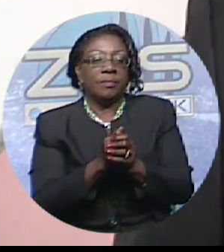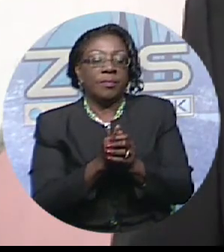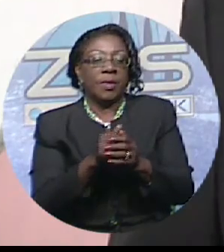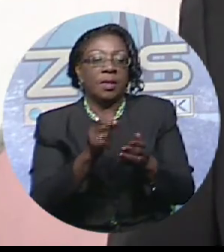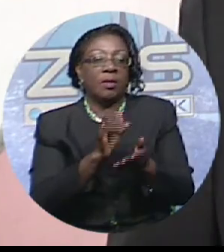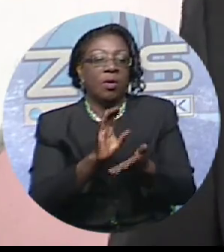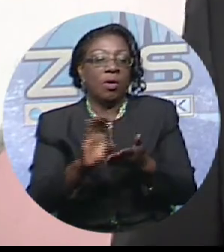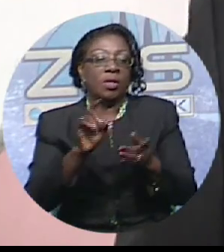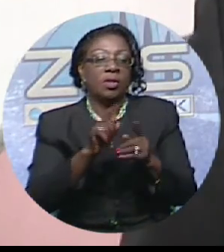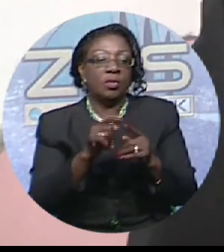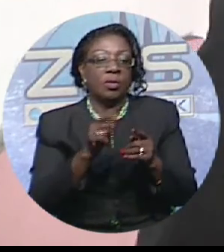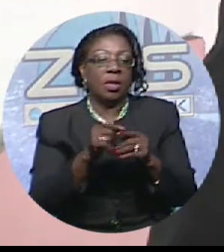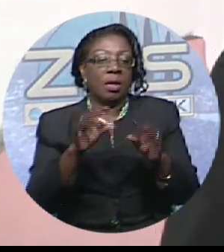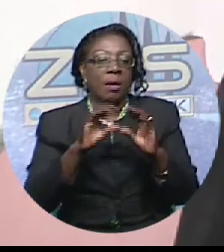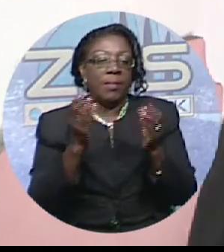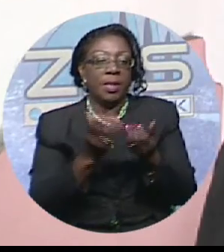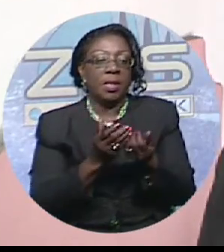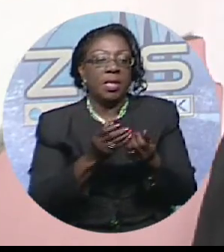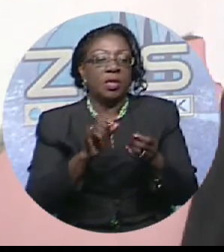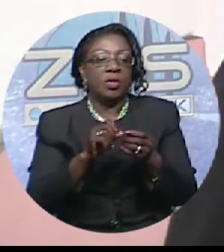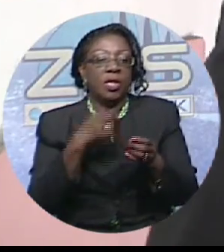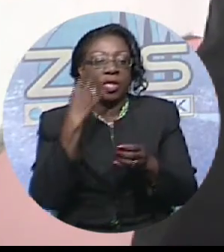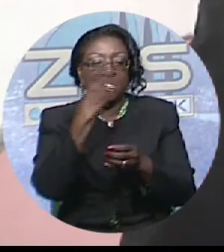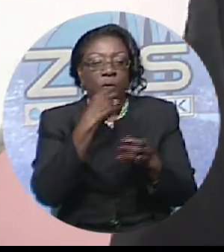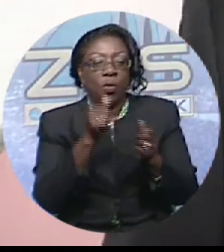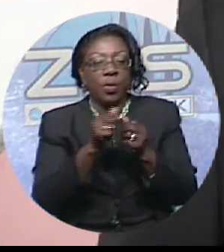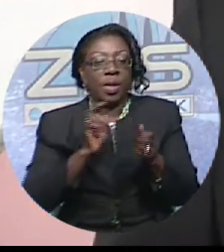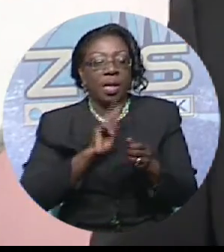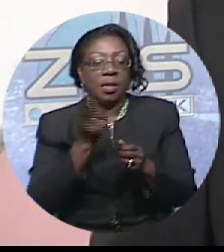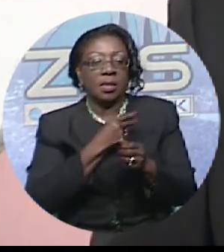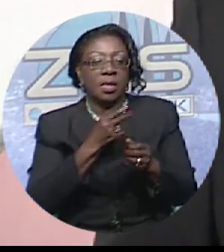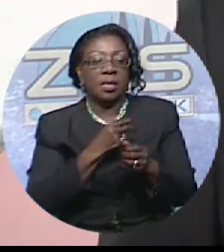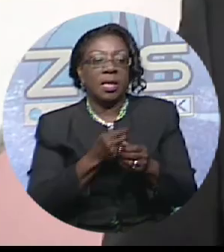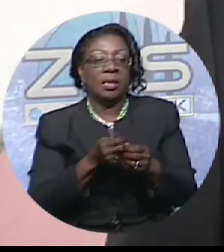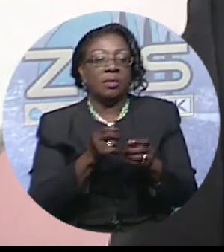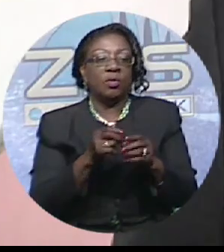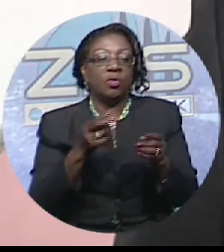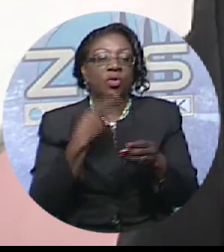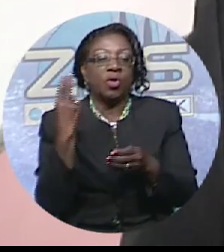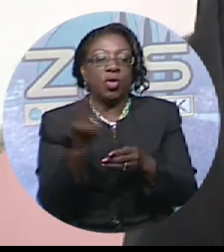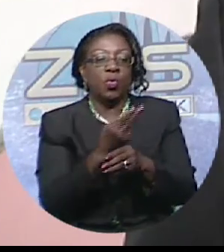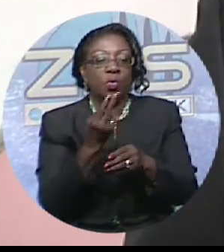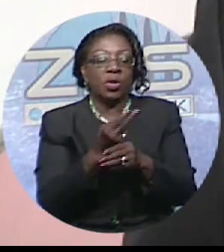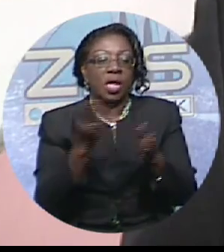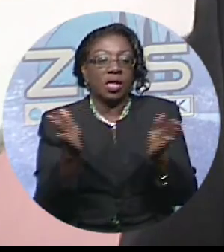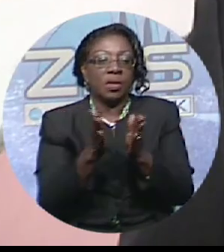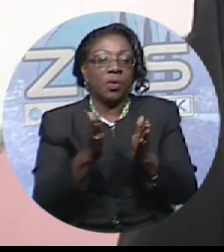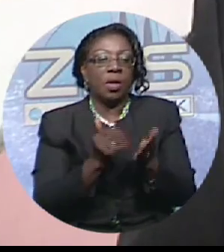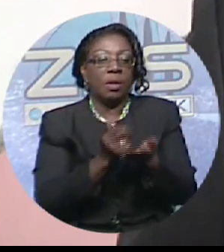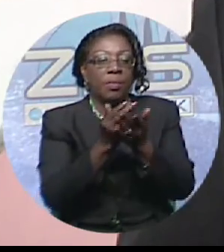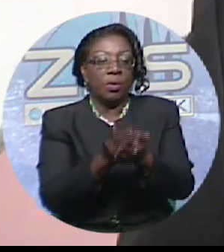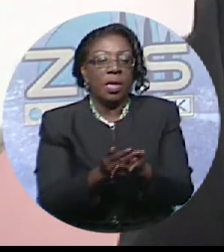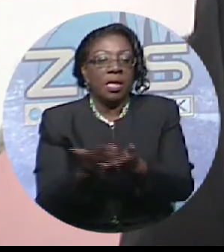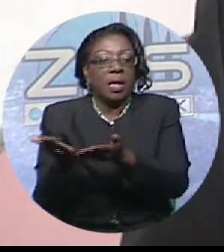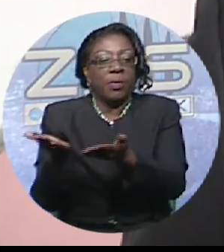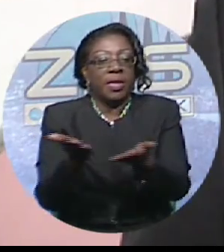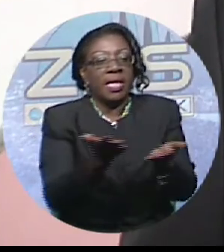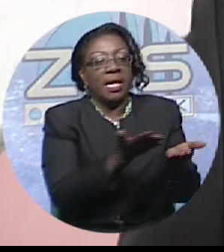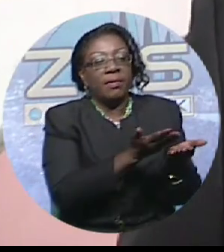the company. So they have spoken with us, and they intend to now introduce a smaller vessel that will certainly